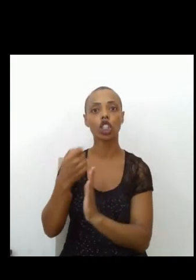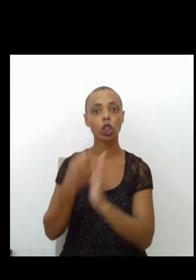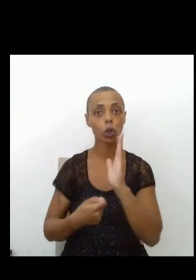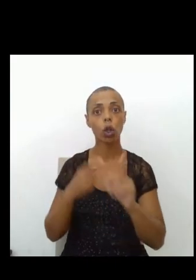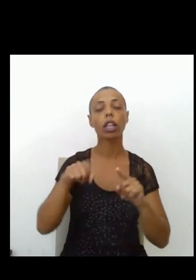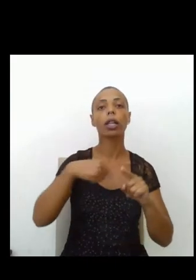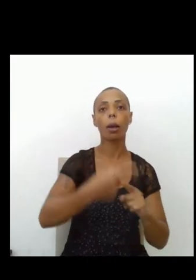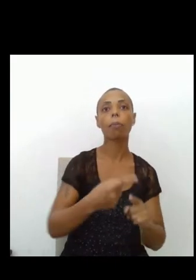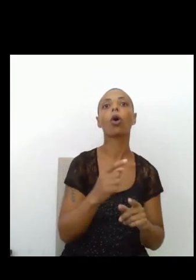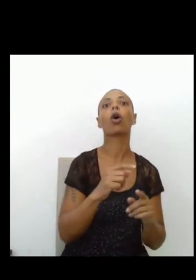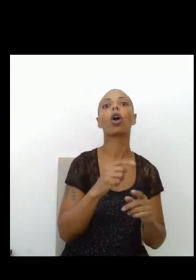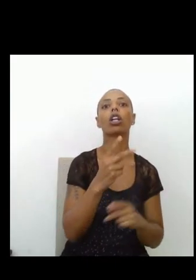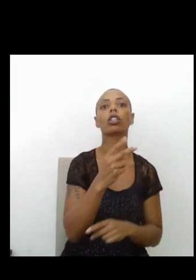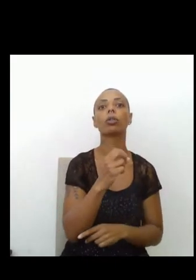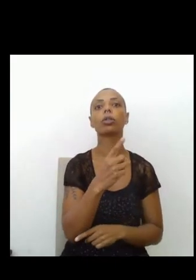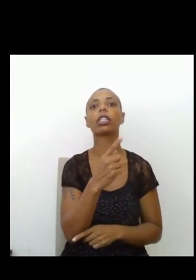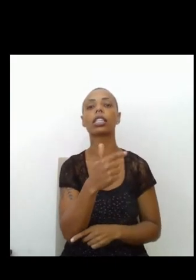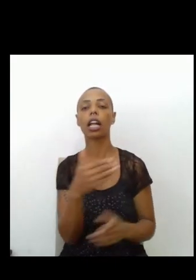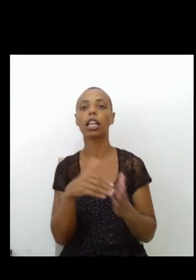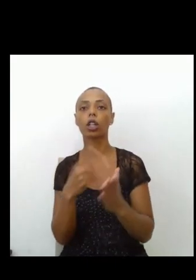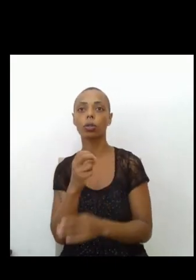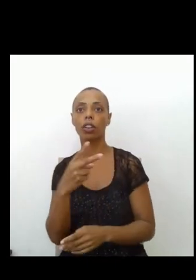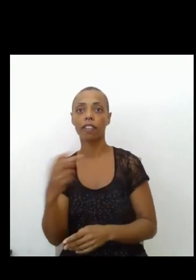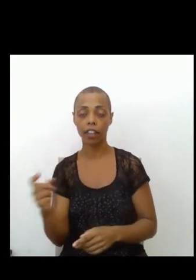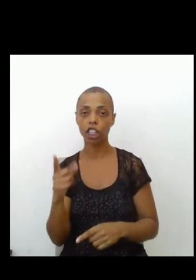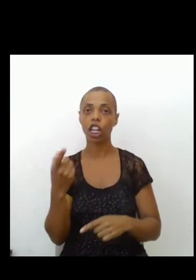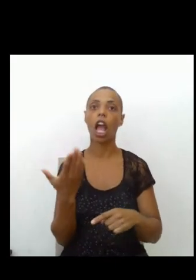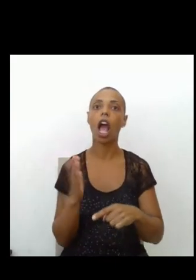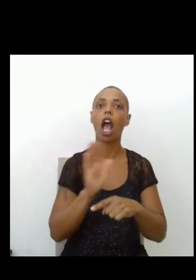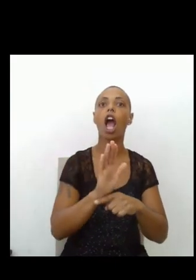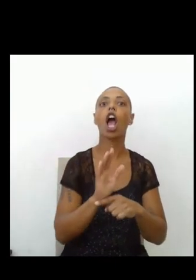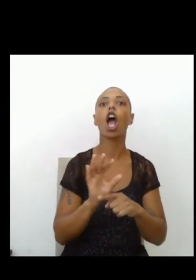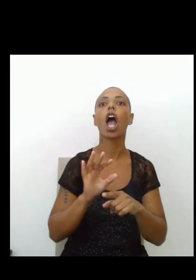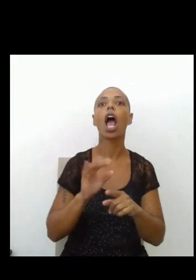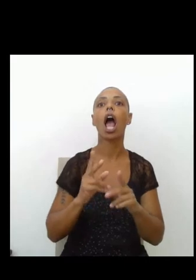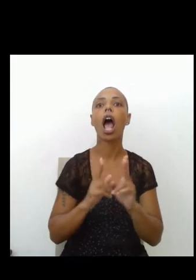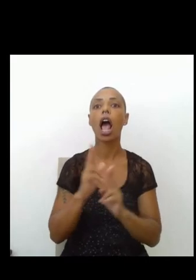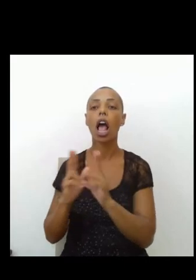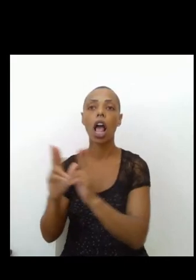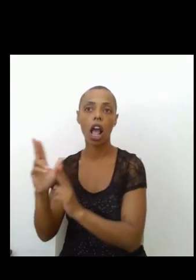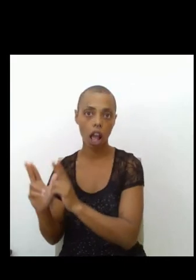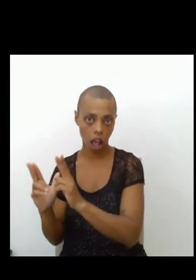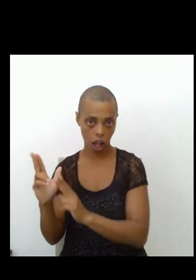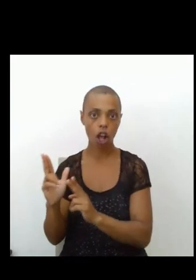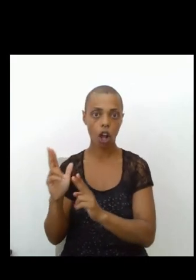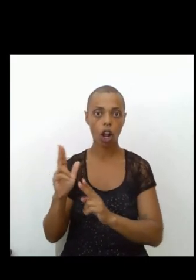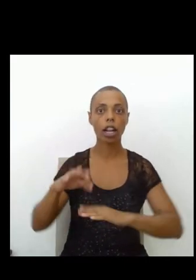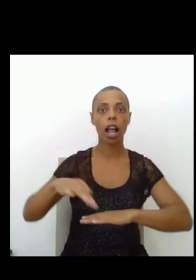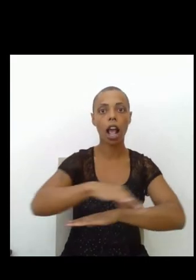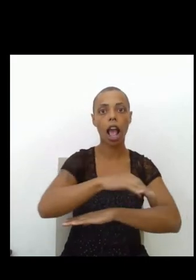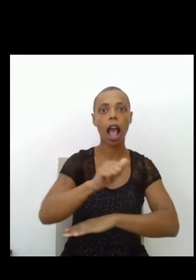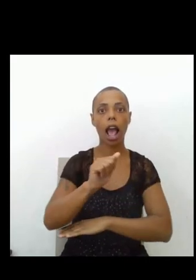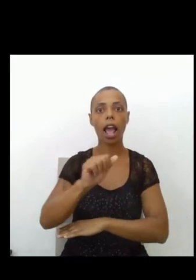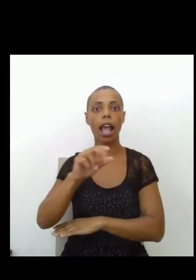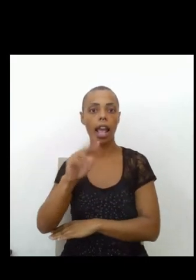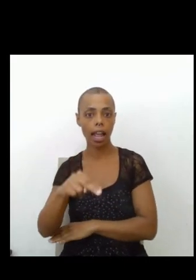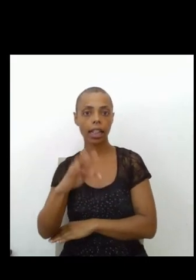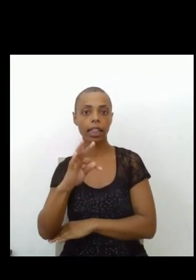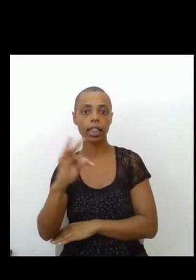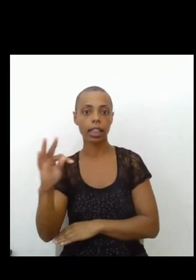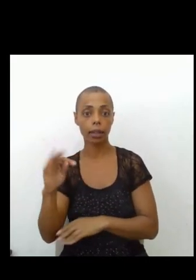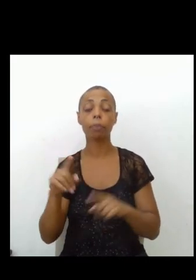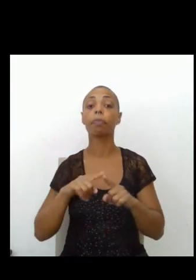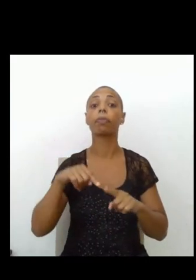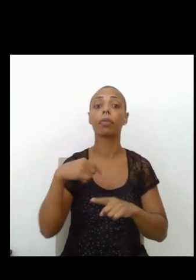to 20 Deputy editor-in-chief of the German architecture Journal AIT in 2015 he received his